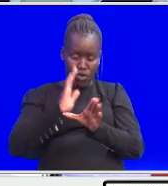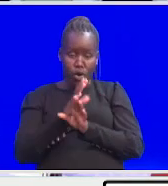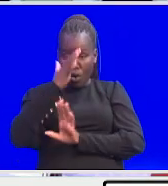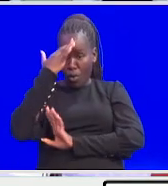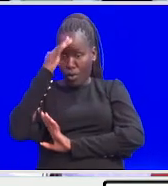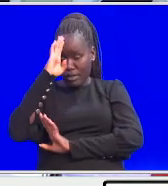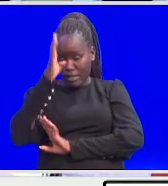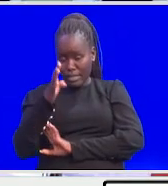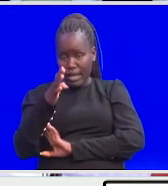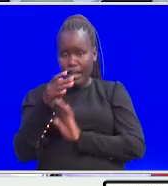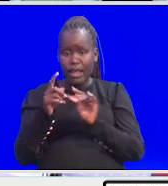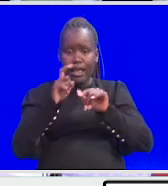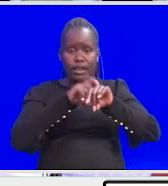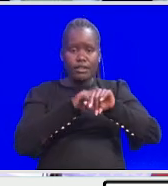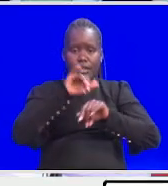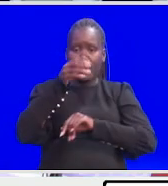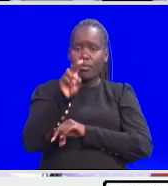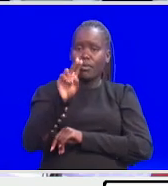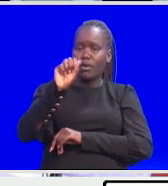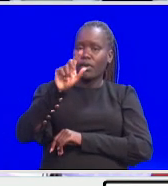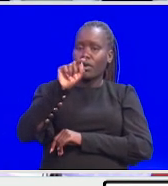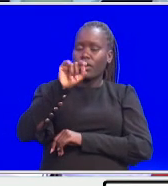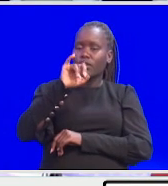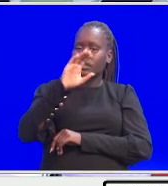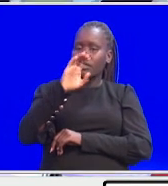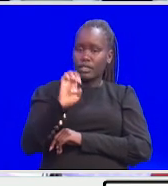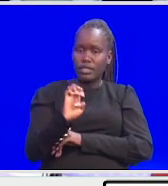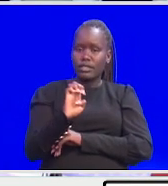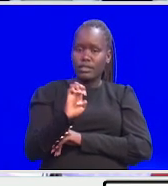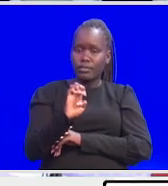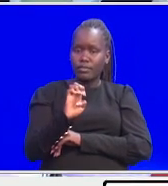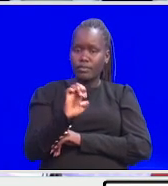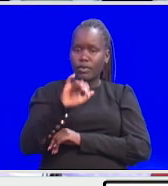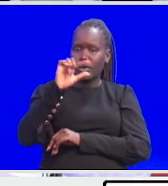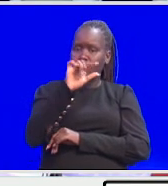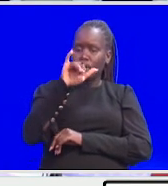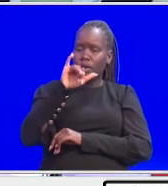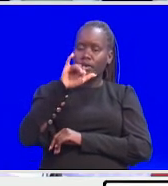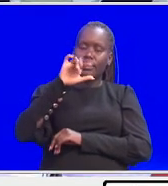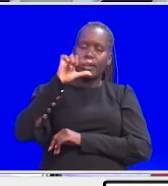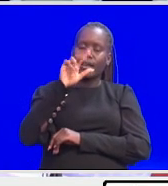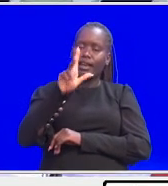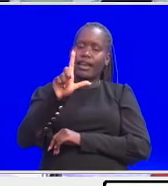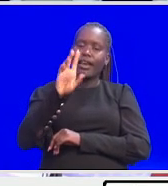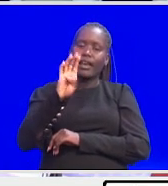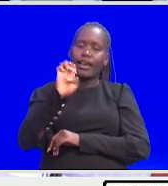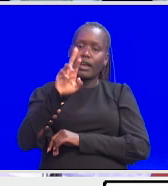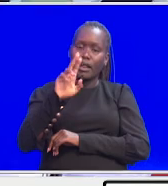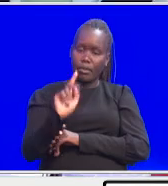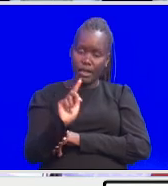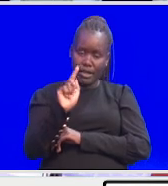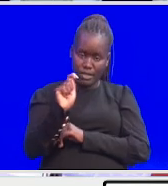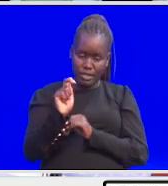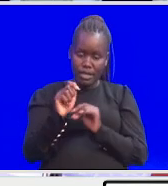Justice Mugambi sentenced Acting Inspector General of Police Gilbert Masengeli to 6 months in jail after